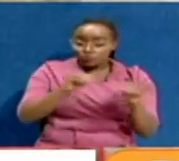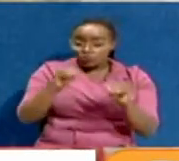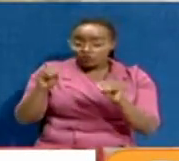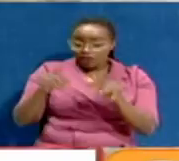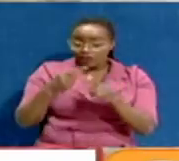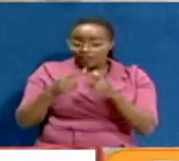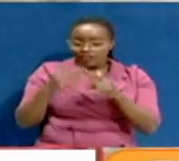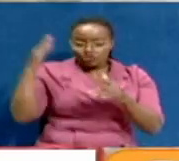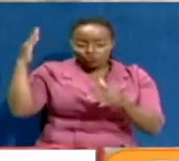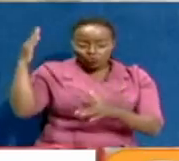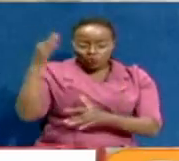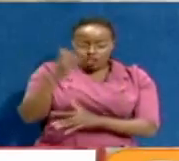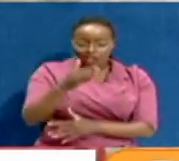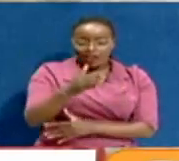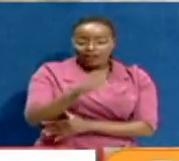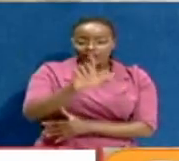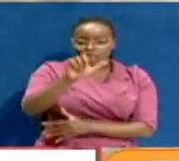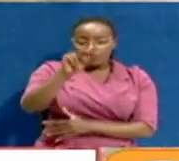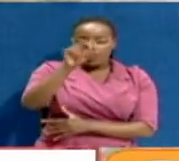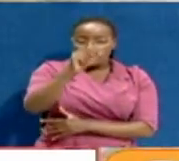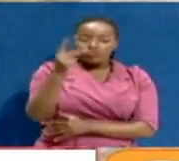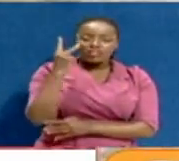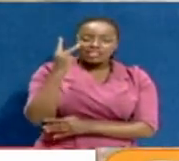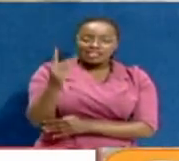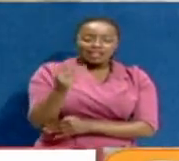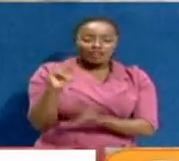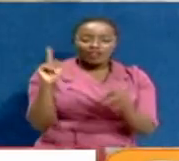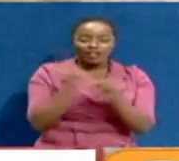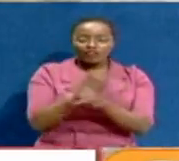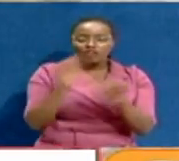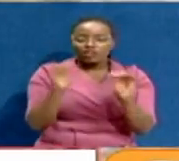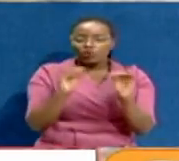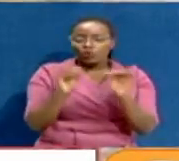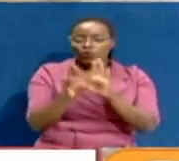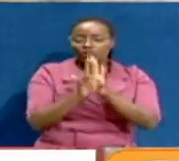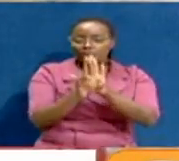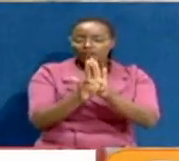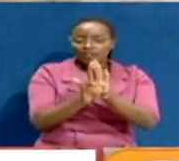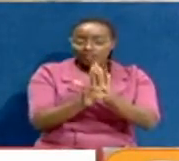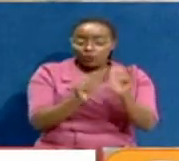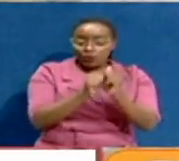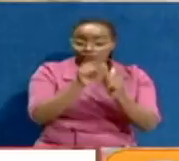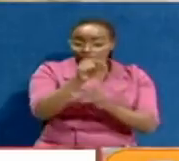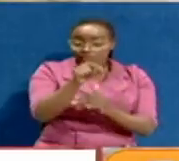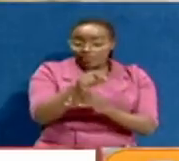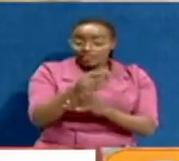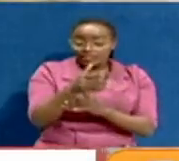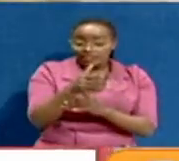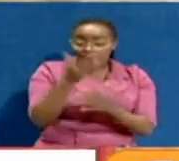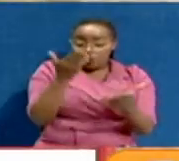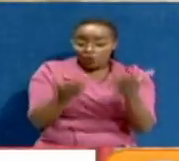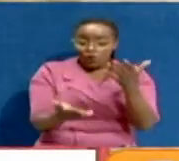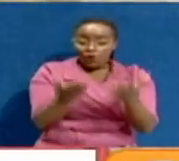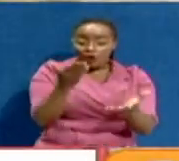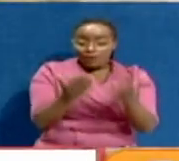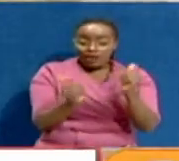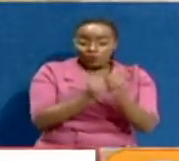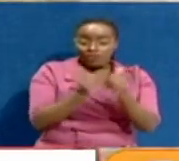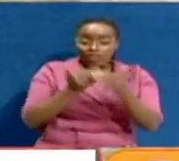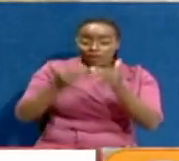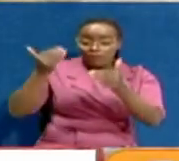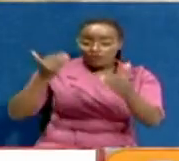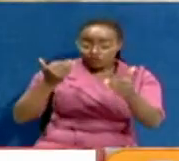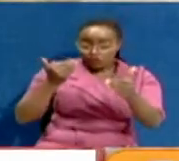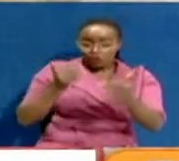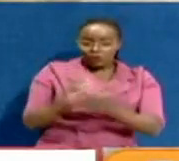down towards the lung. And we haven't really seen a difference in presentation with this current wave compared to the